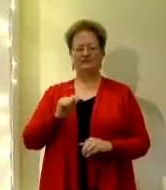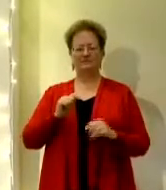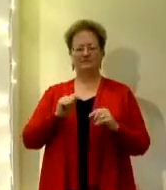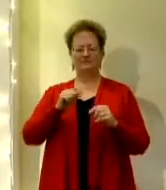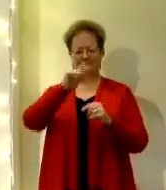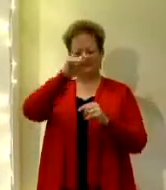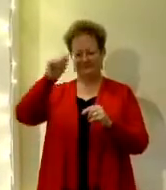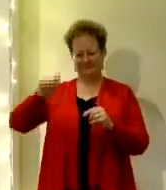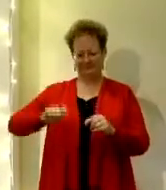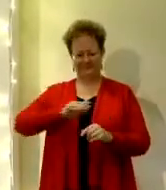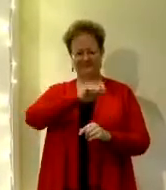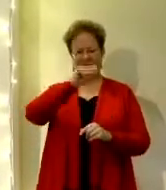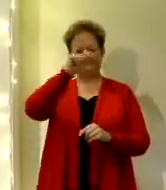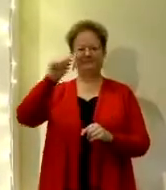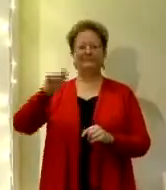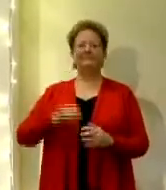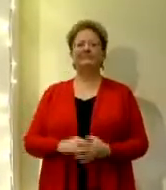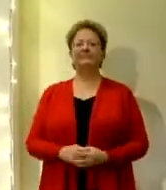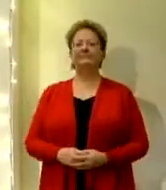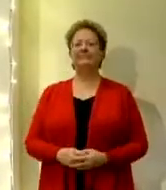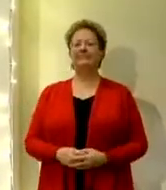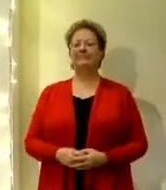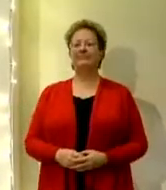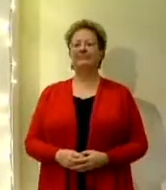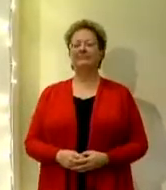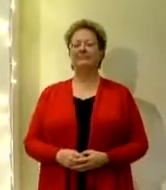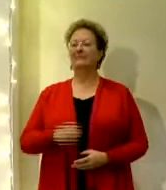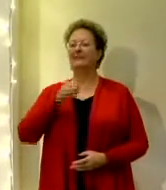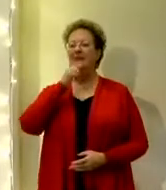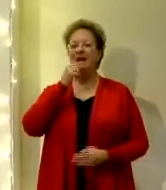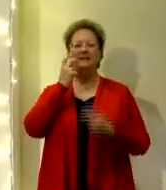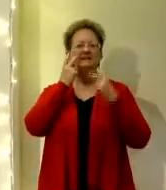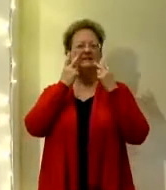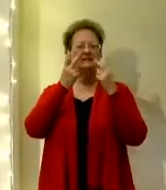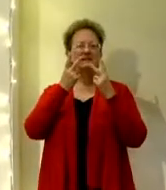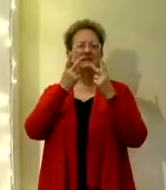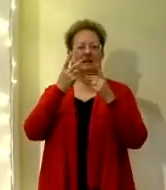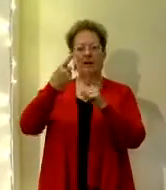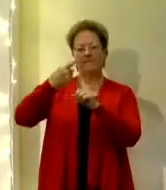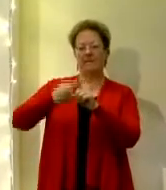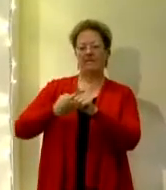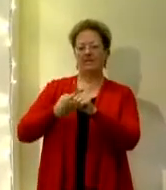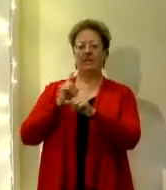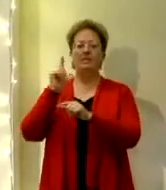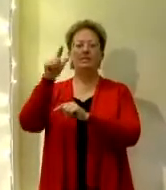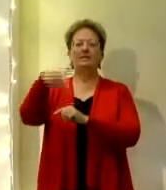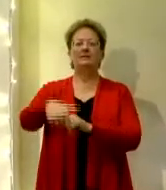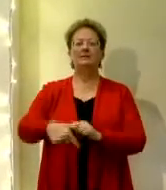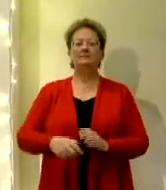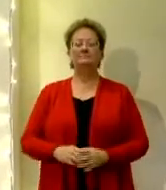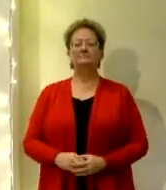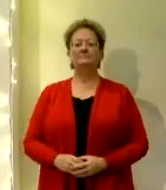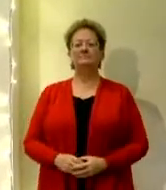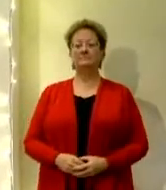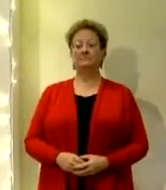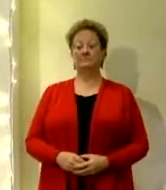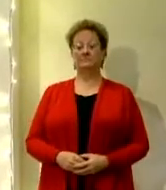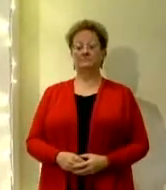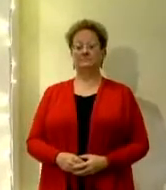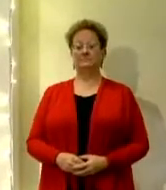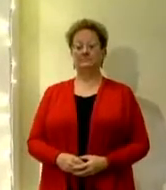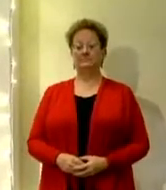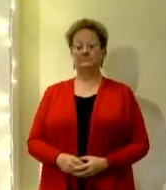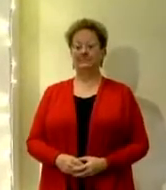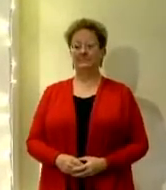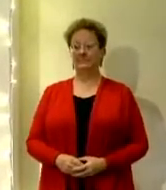funny? I didn't go and see her again for a whole month. Now, you would think that this would